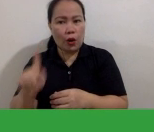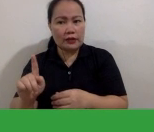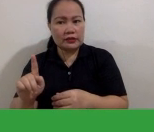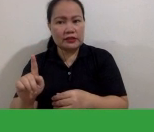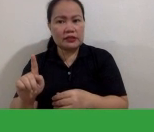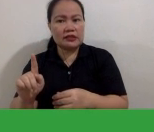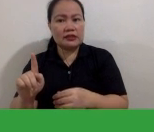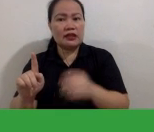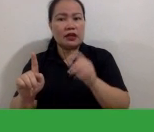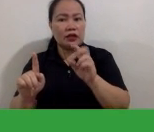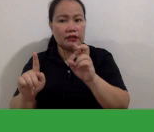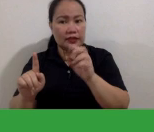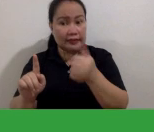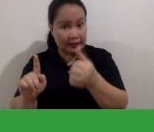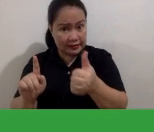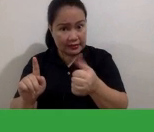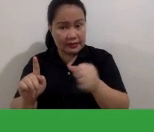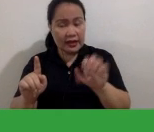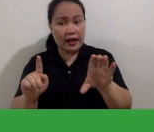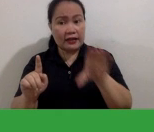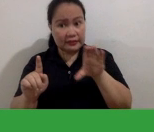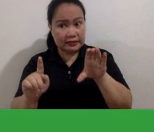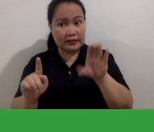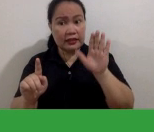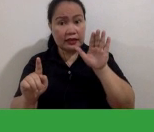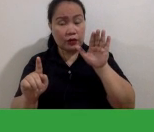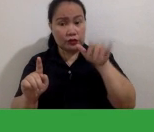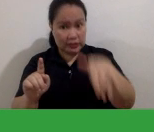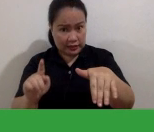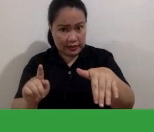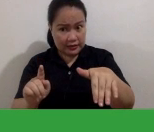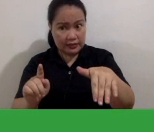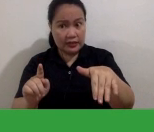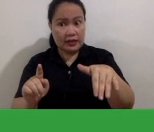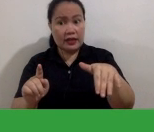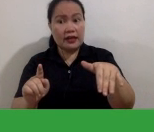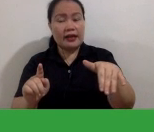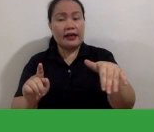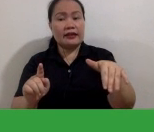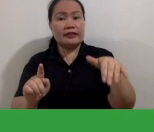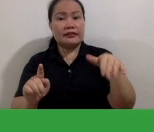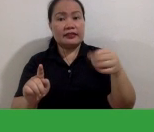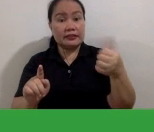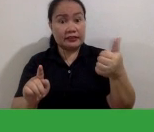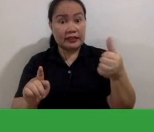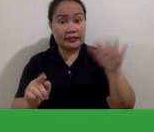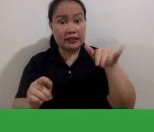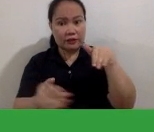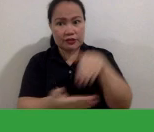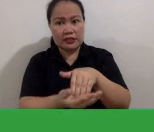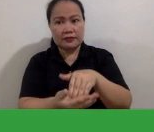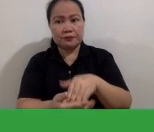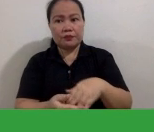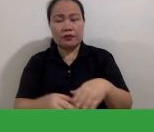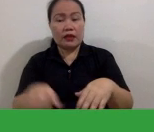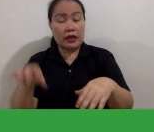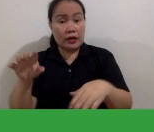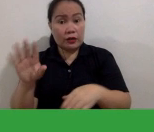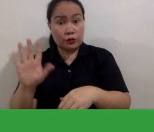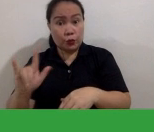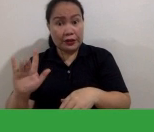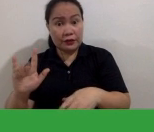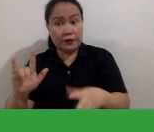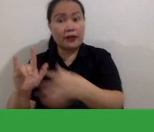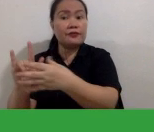ones value. Ones, tens, hundreds, thousands, 10,000. So, this is